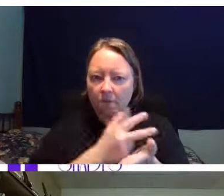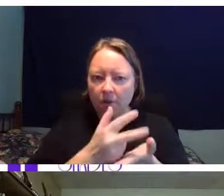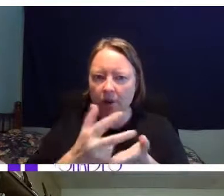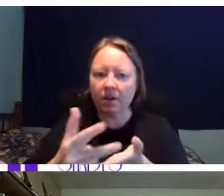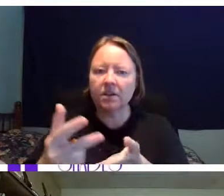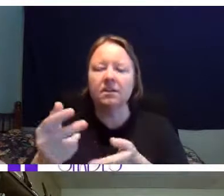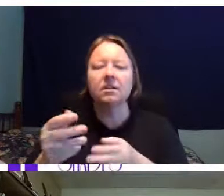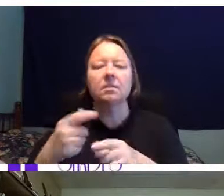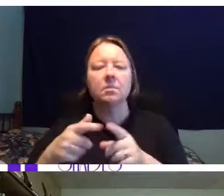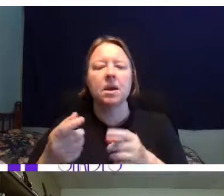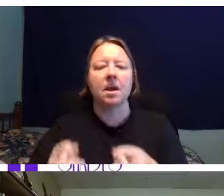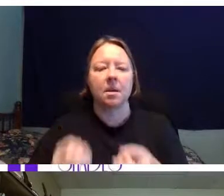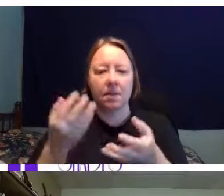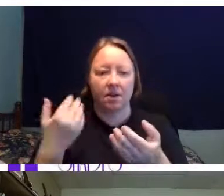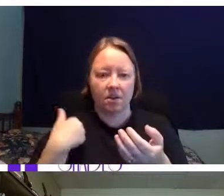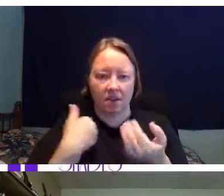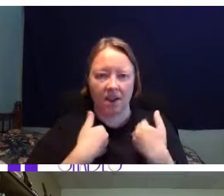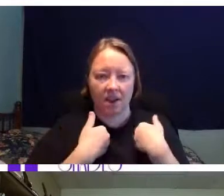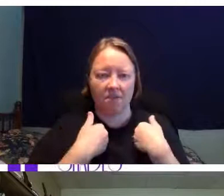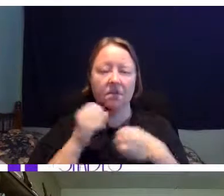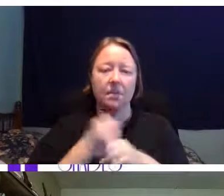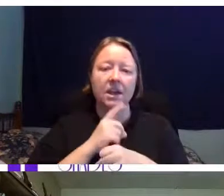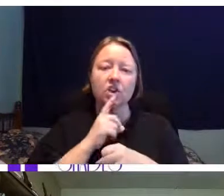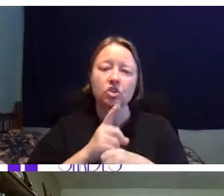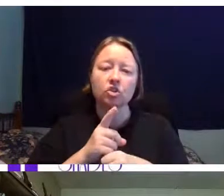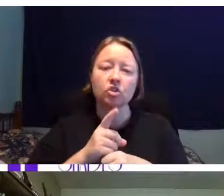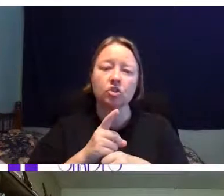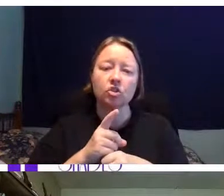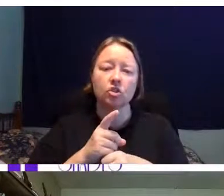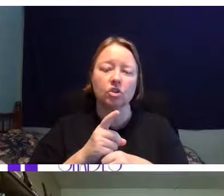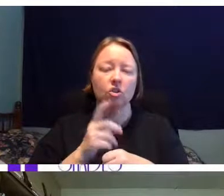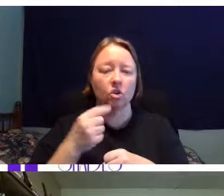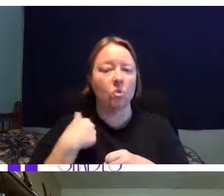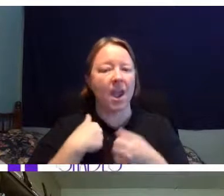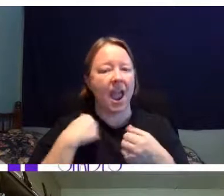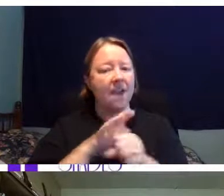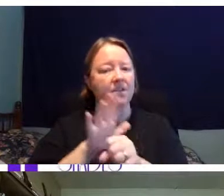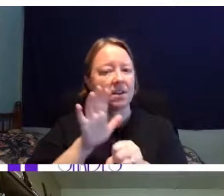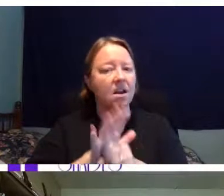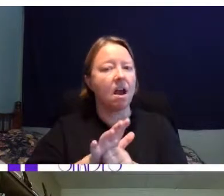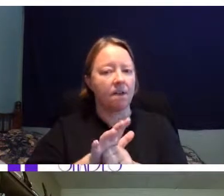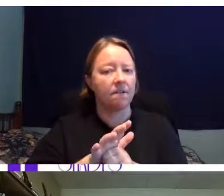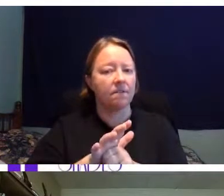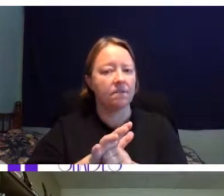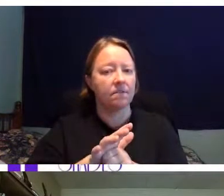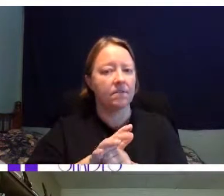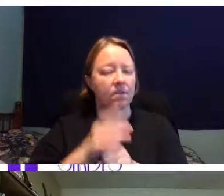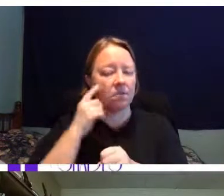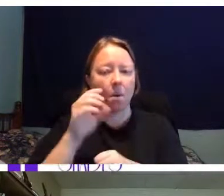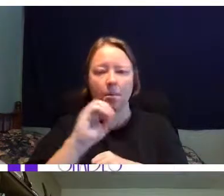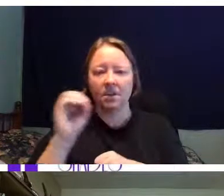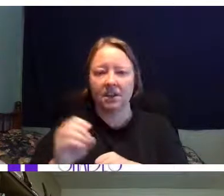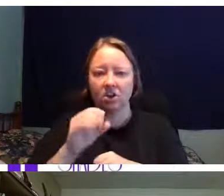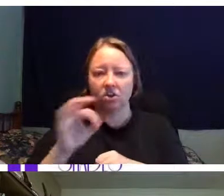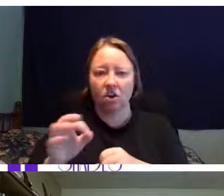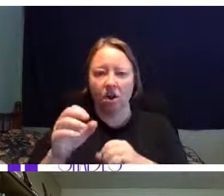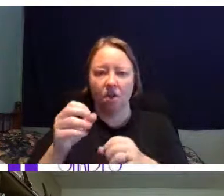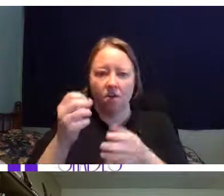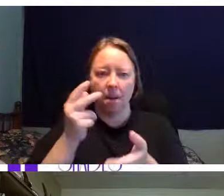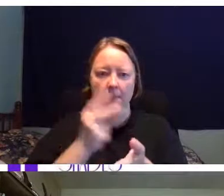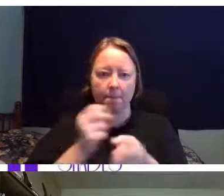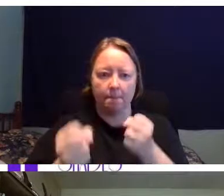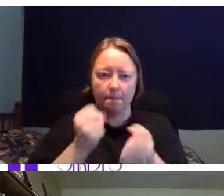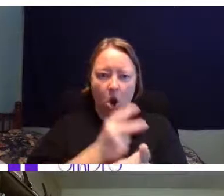many stalls we have, making sure we have, designated amount or percentage of stalls that are,